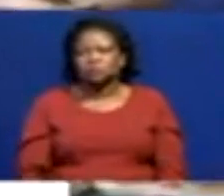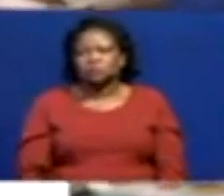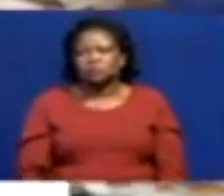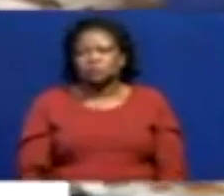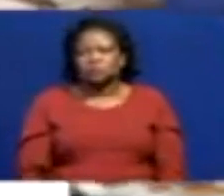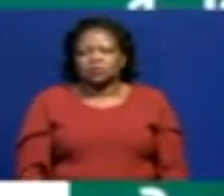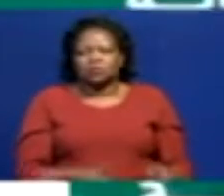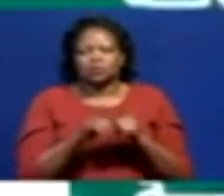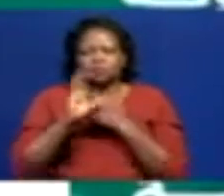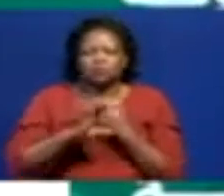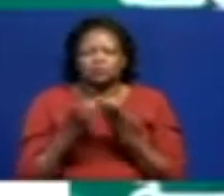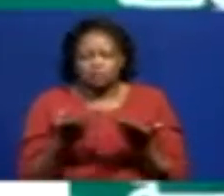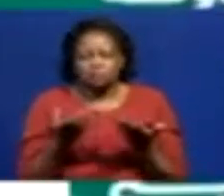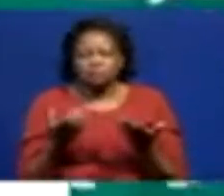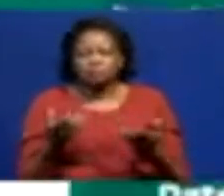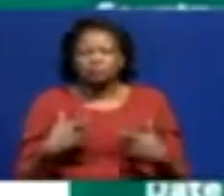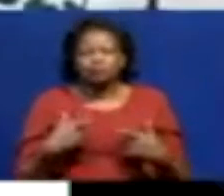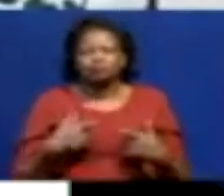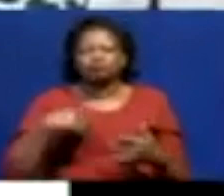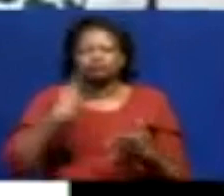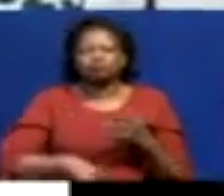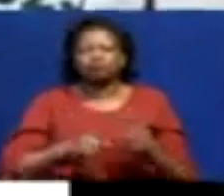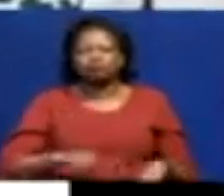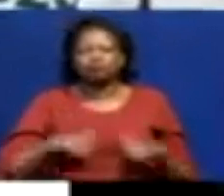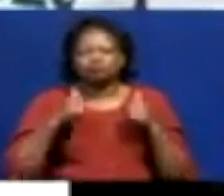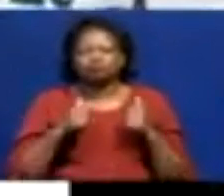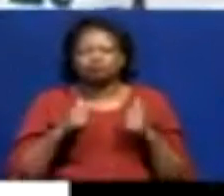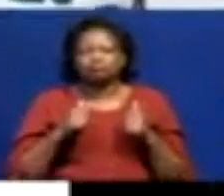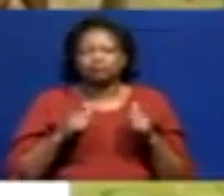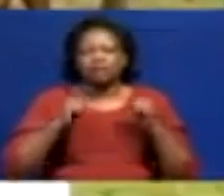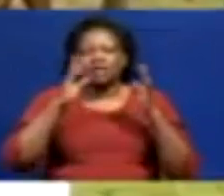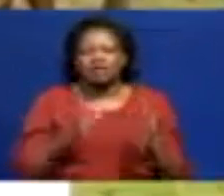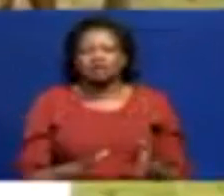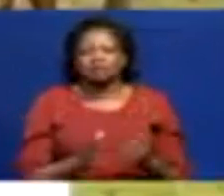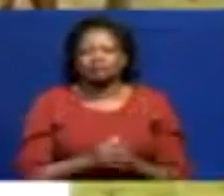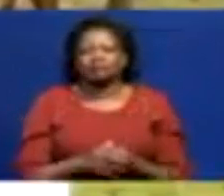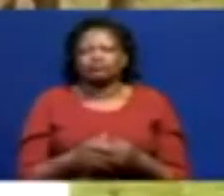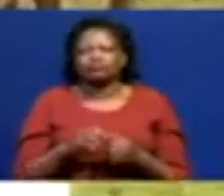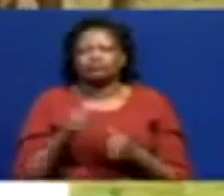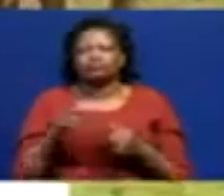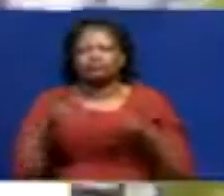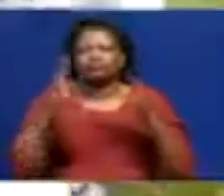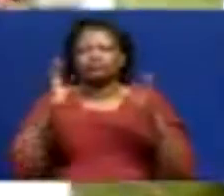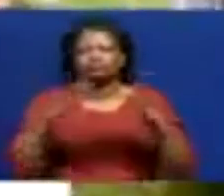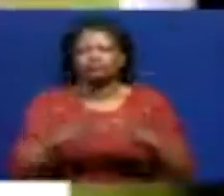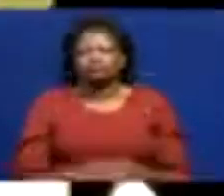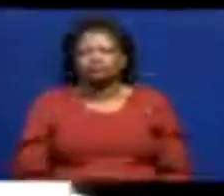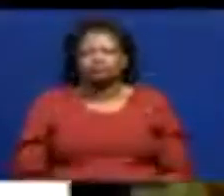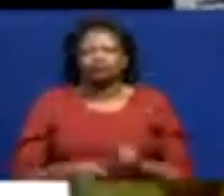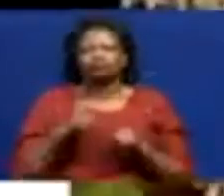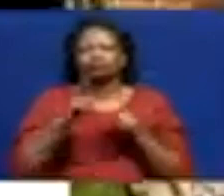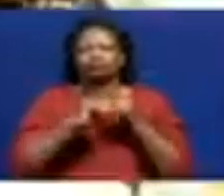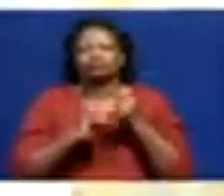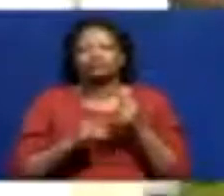As the country battles a high rise in the cost of living, Direct Aid International slaughtered 95 cows and 60 goats for families grappling with harsh economic